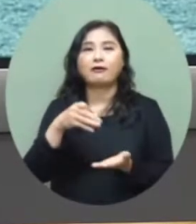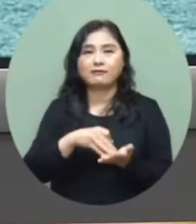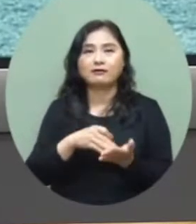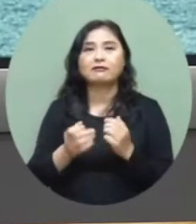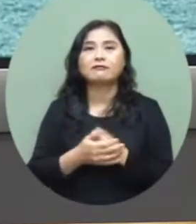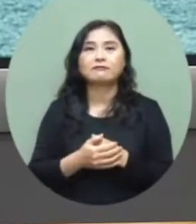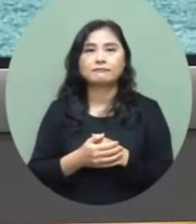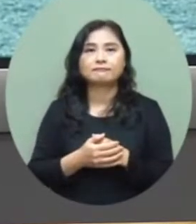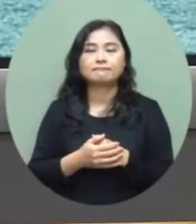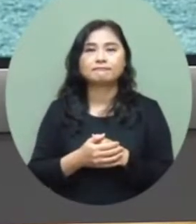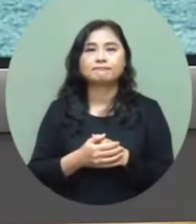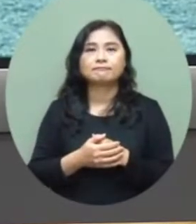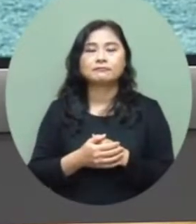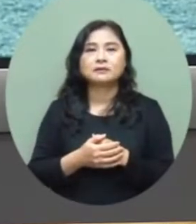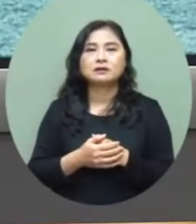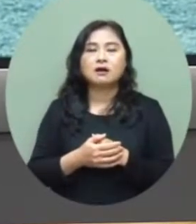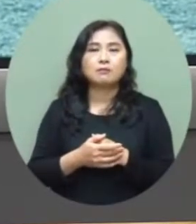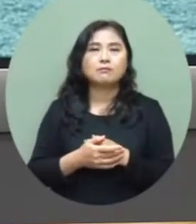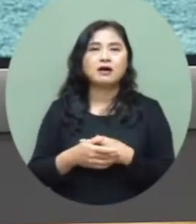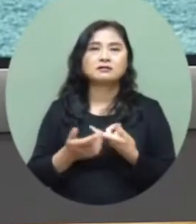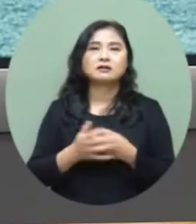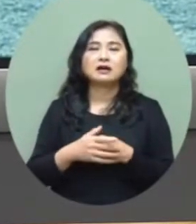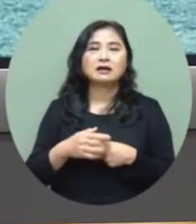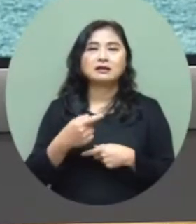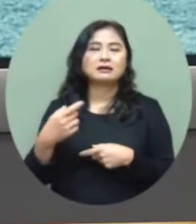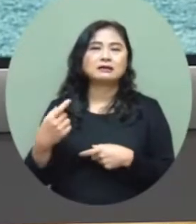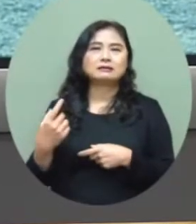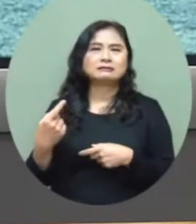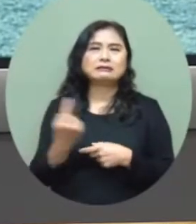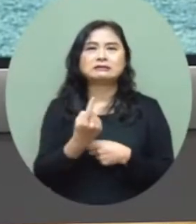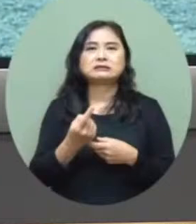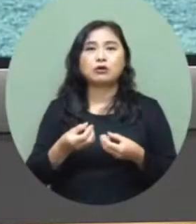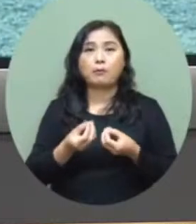them have a membership system.